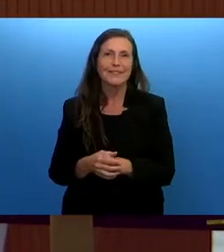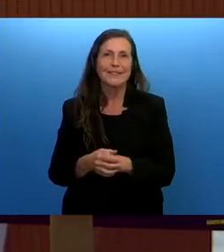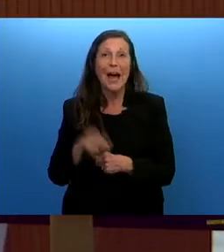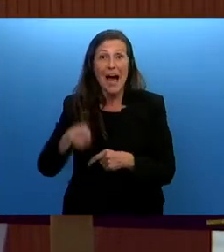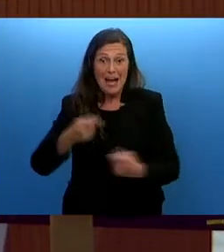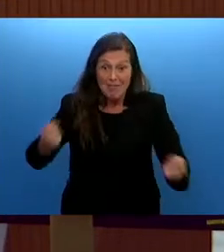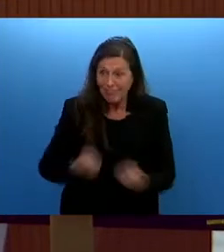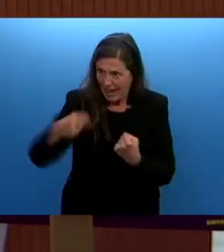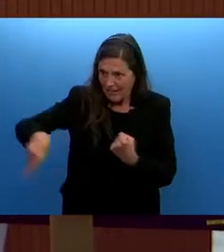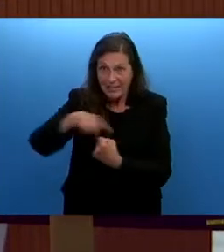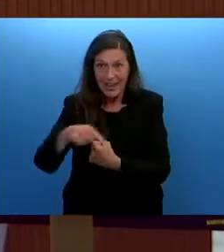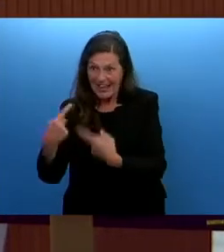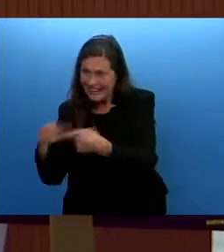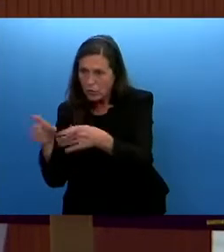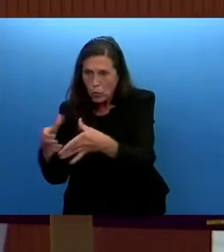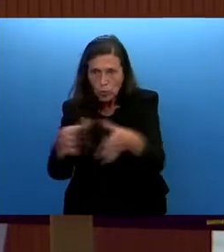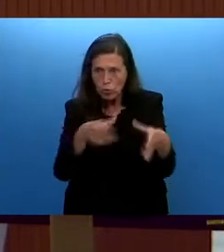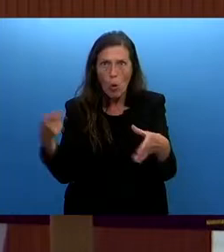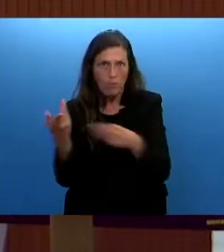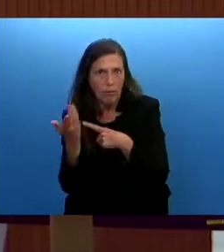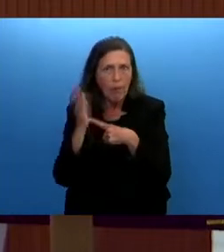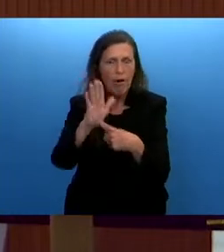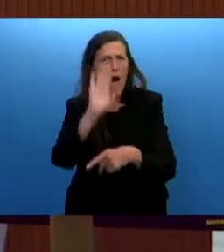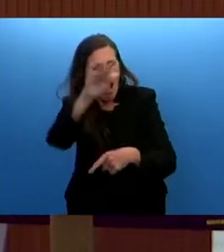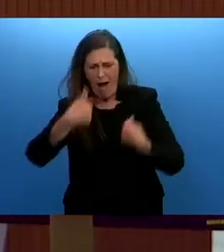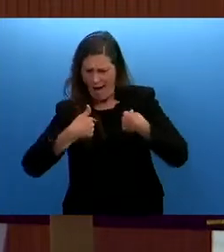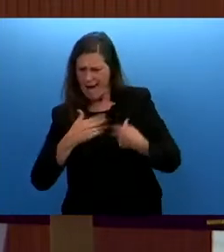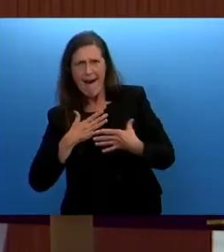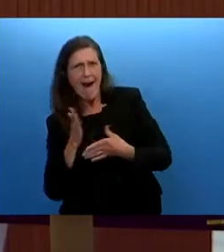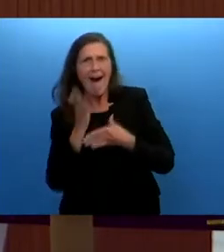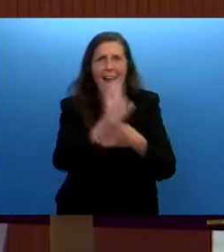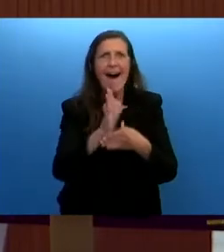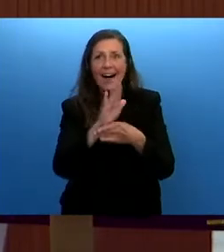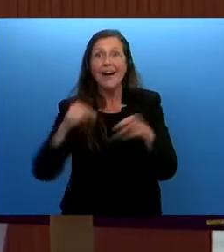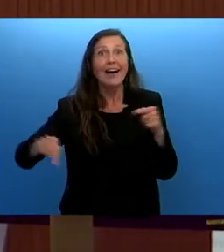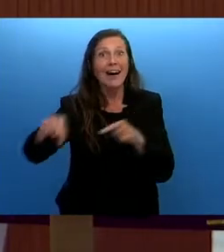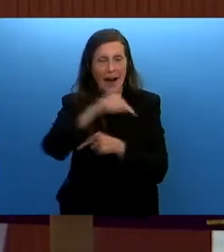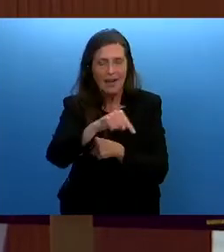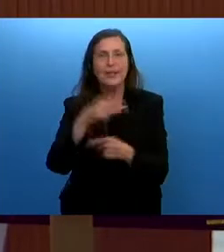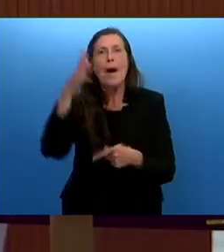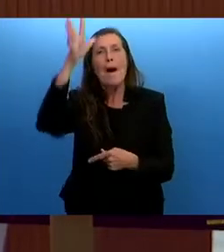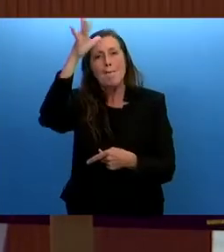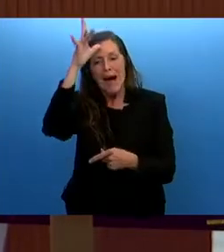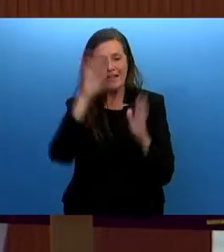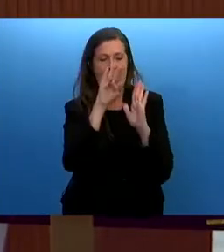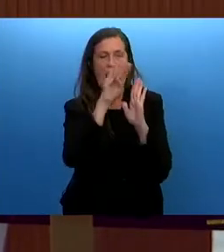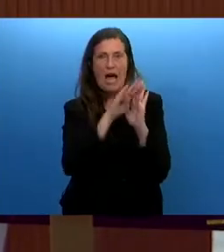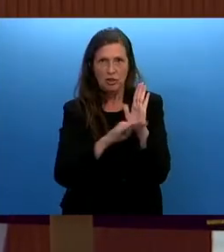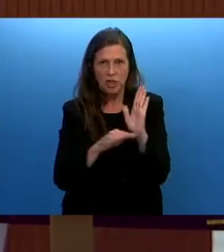the various stakeholder groups is reflected in the outcome of the global platform, which is called the Bali Agenda for